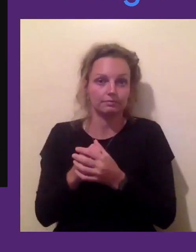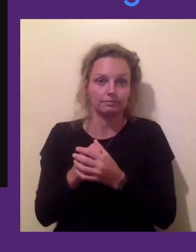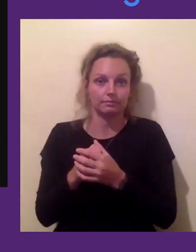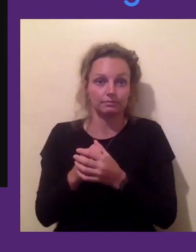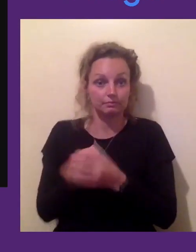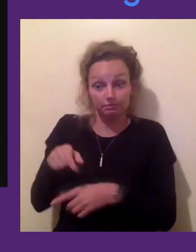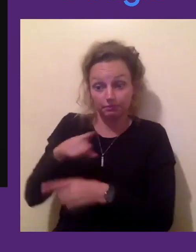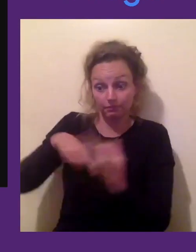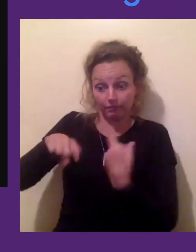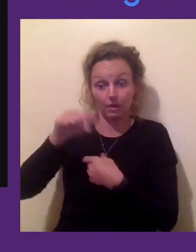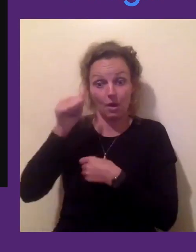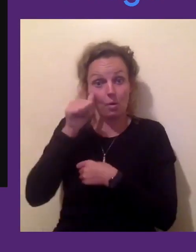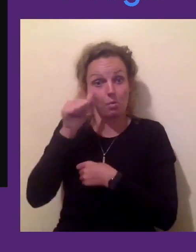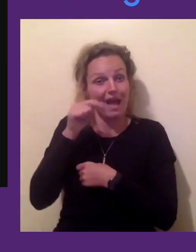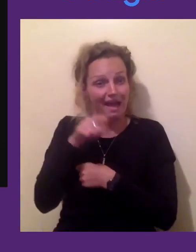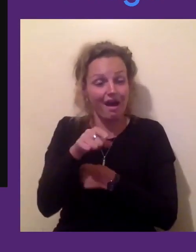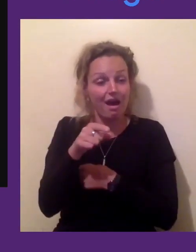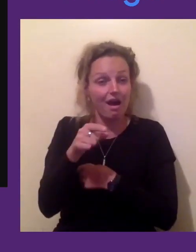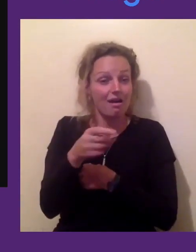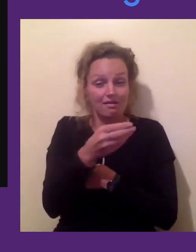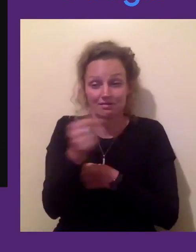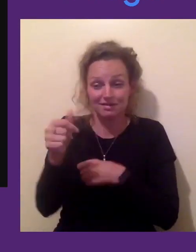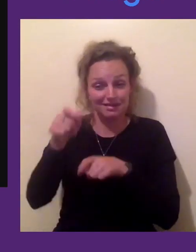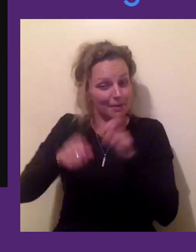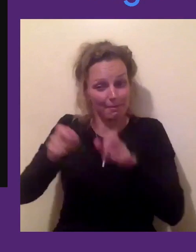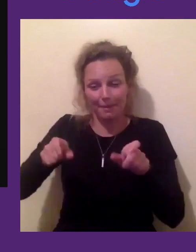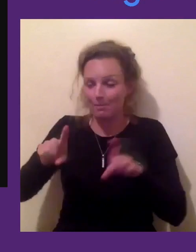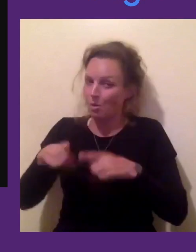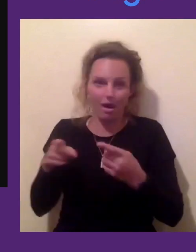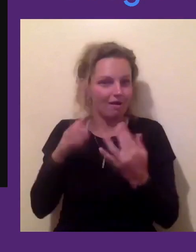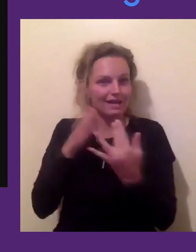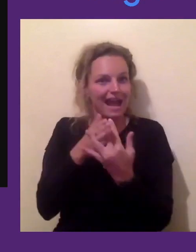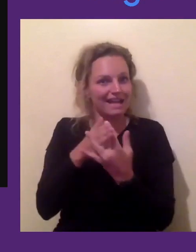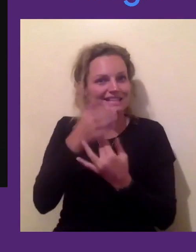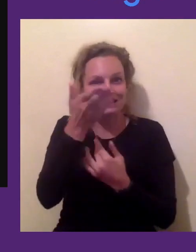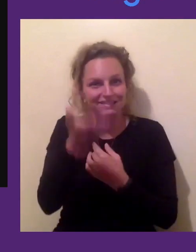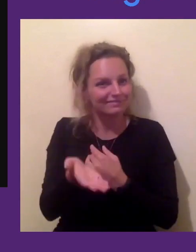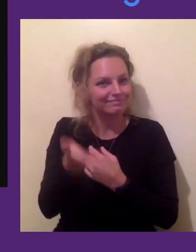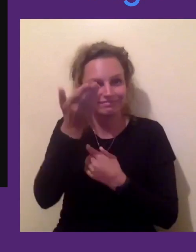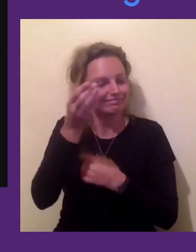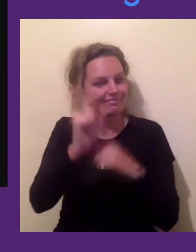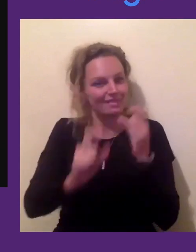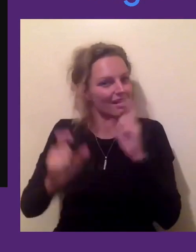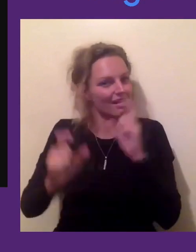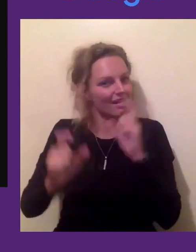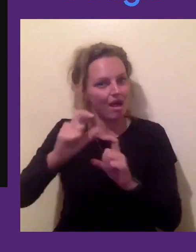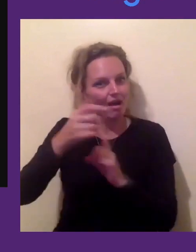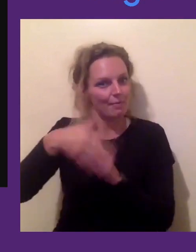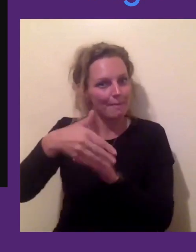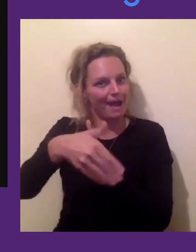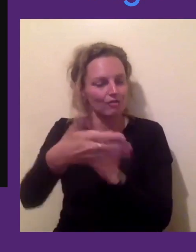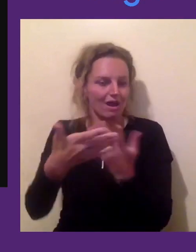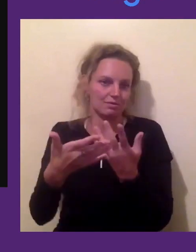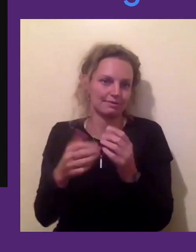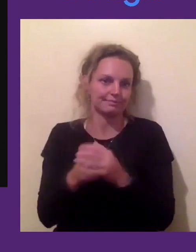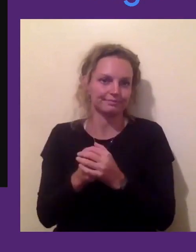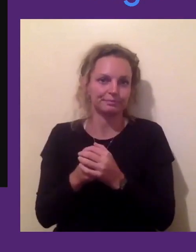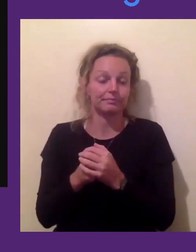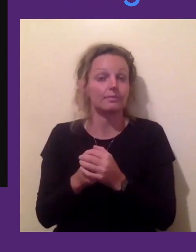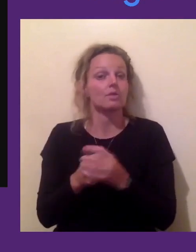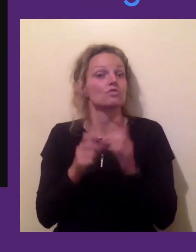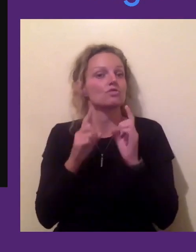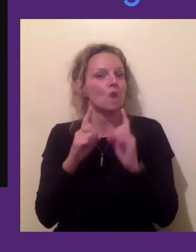accessibility issues for certain people because disability is a complex topic. So the key aspect is that we provide a choice.